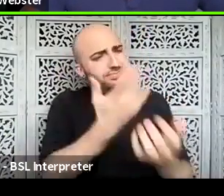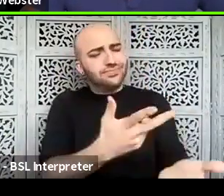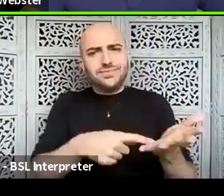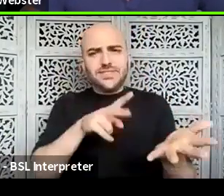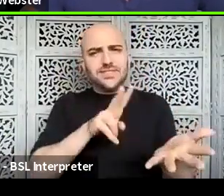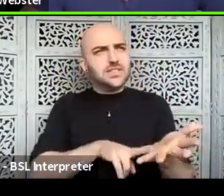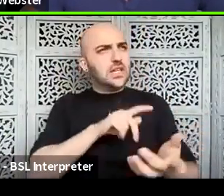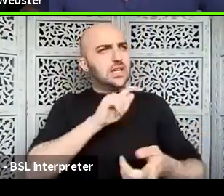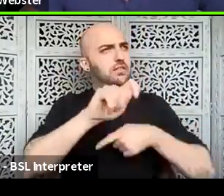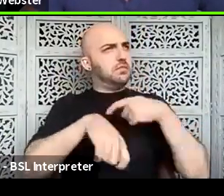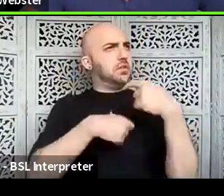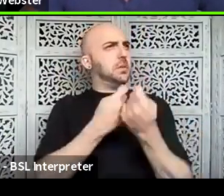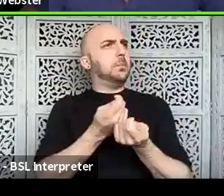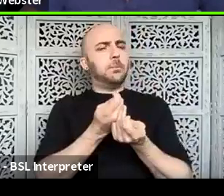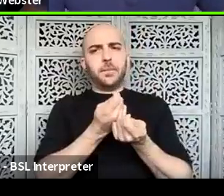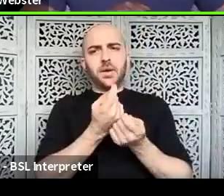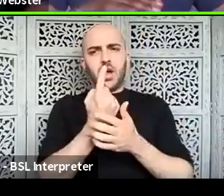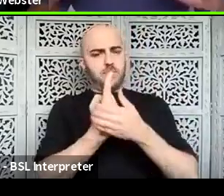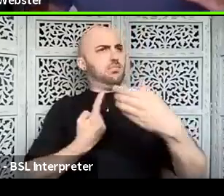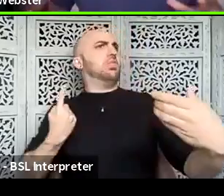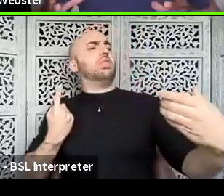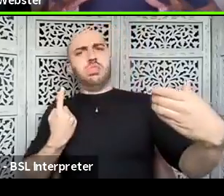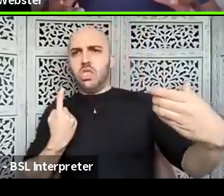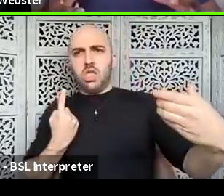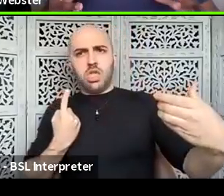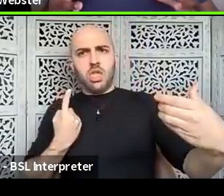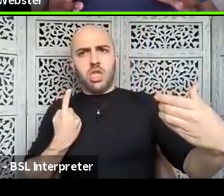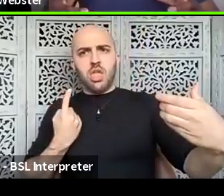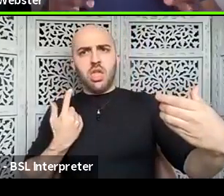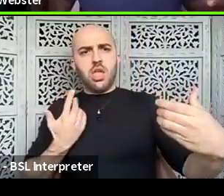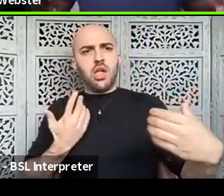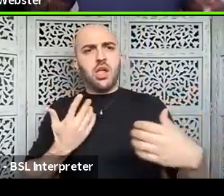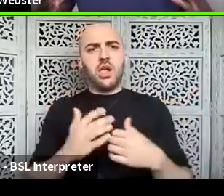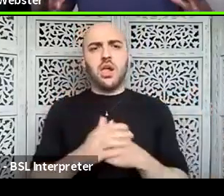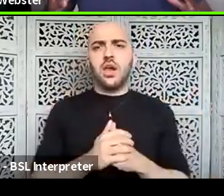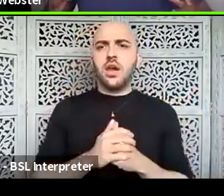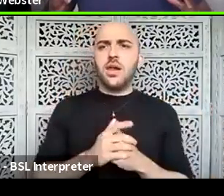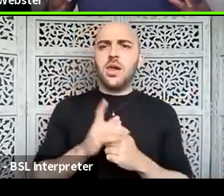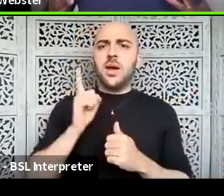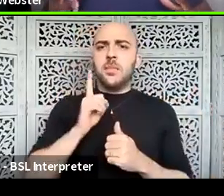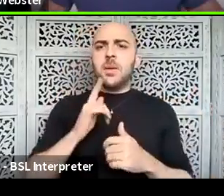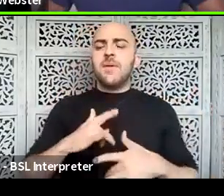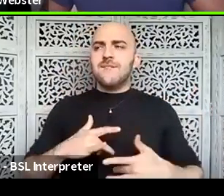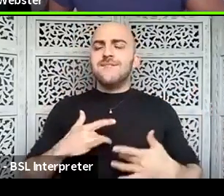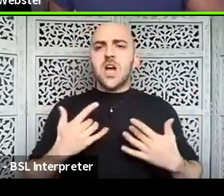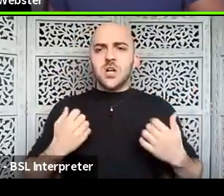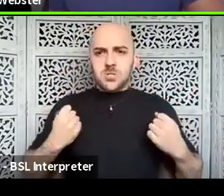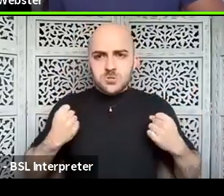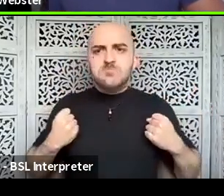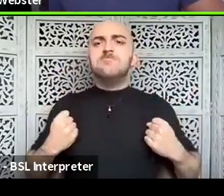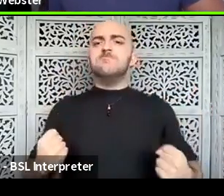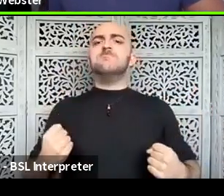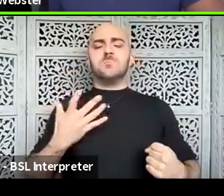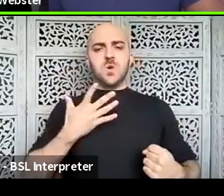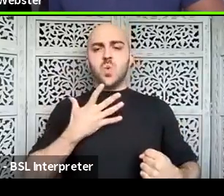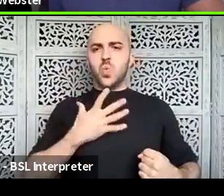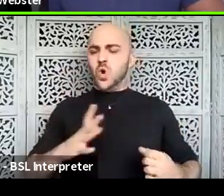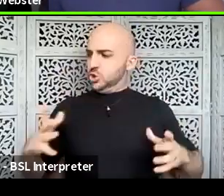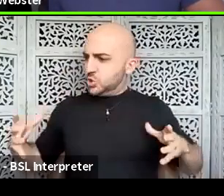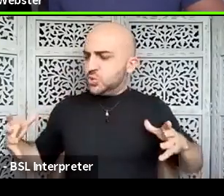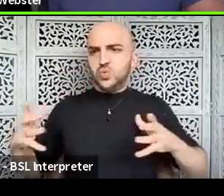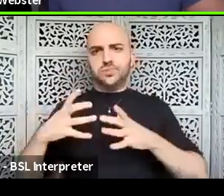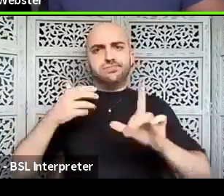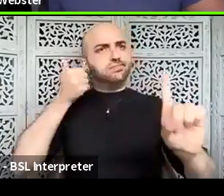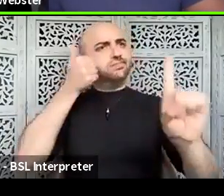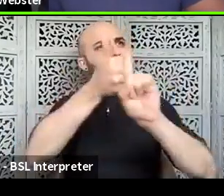in the cold. And a lot of people just kind of, found their lungs and found their voices and wanted to get together and try and campaign for